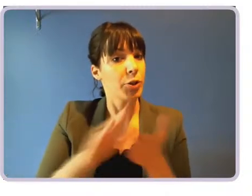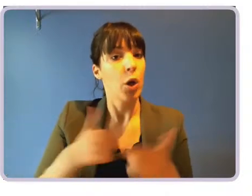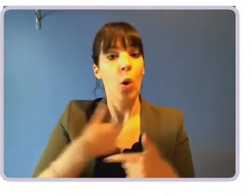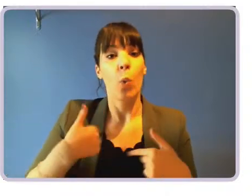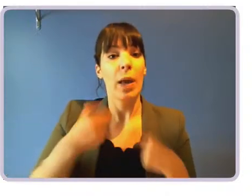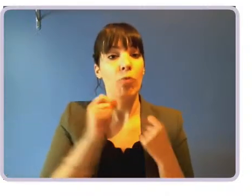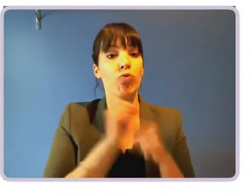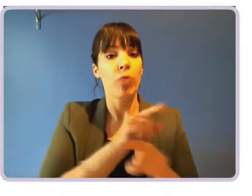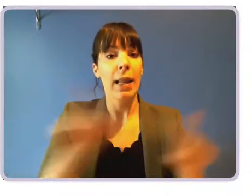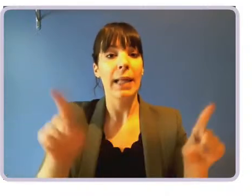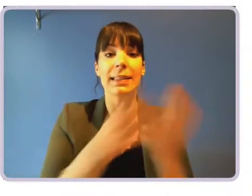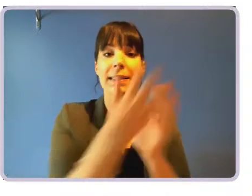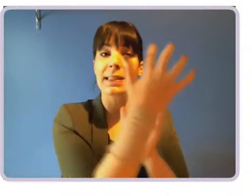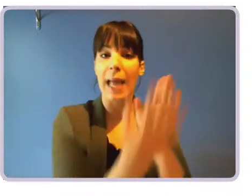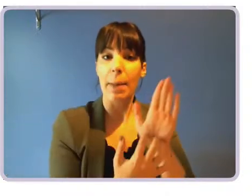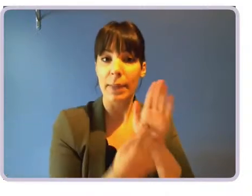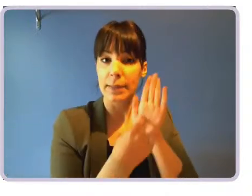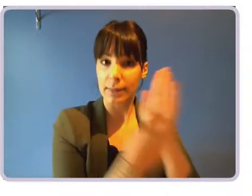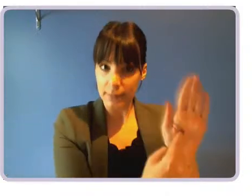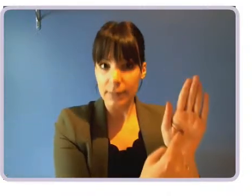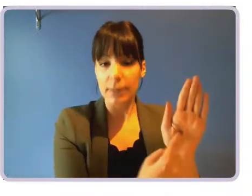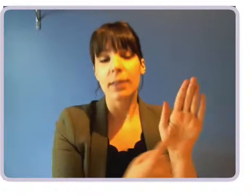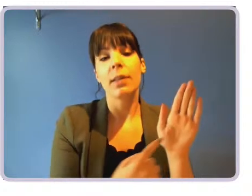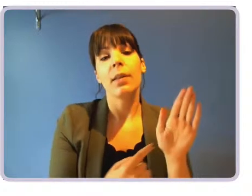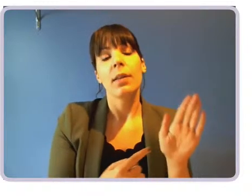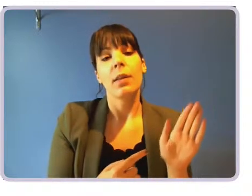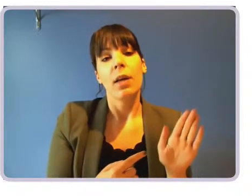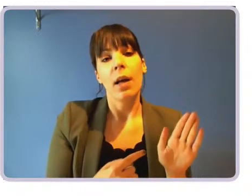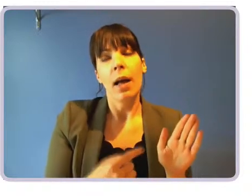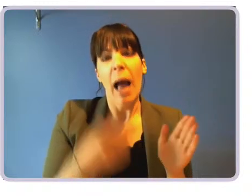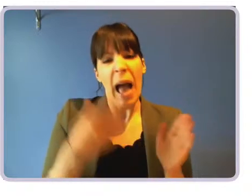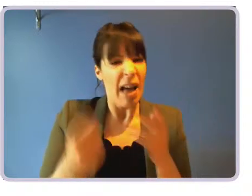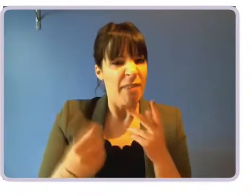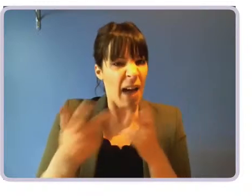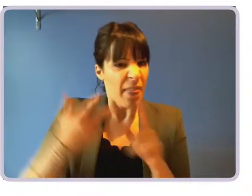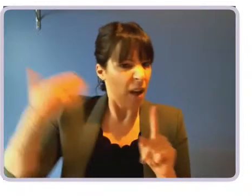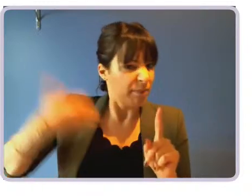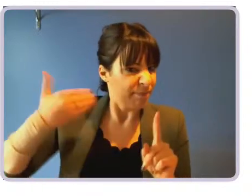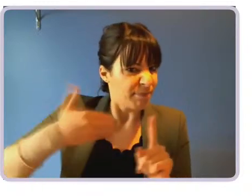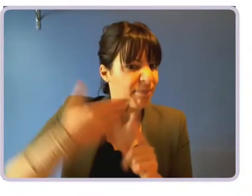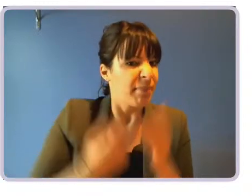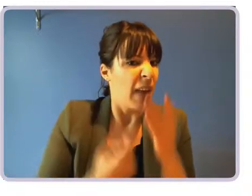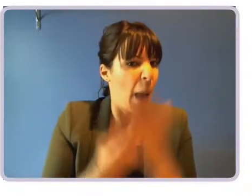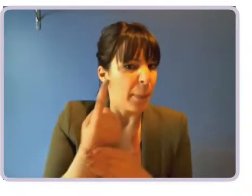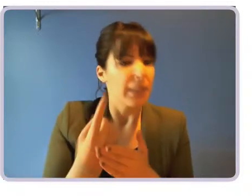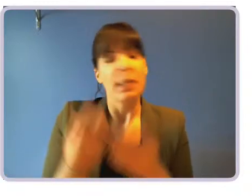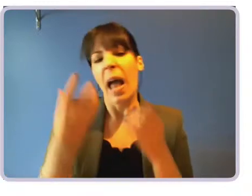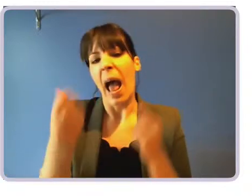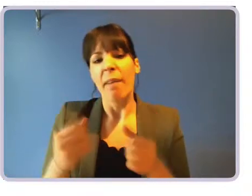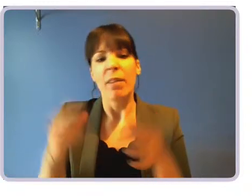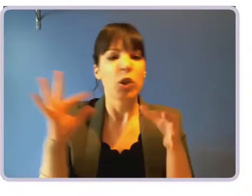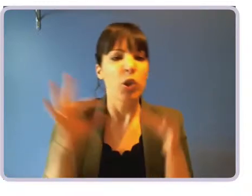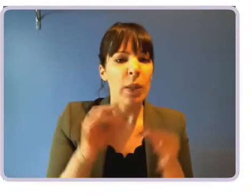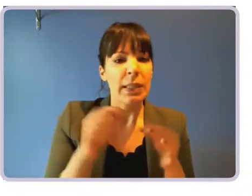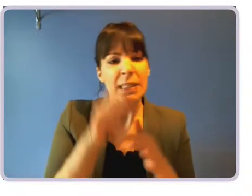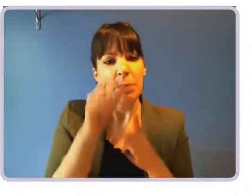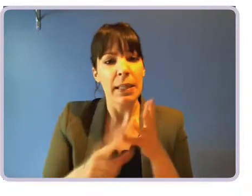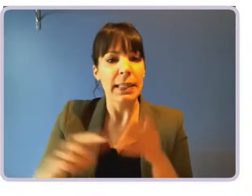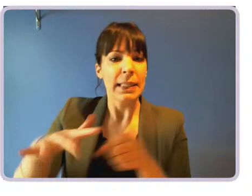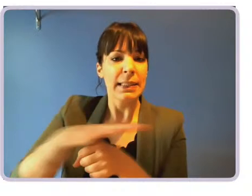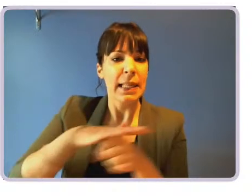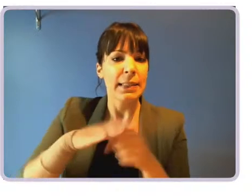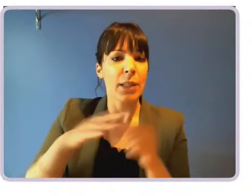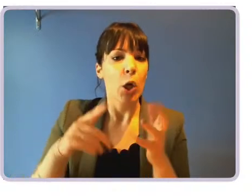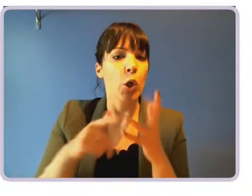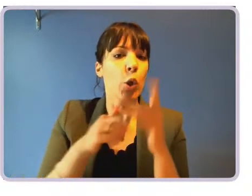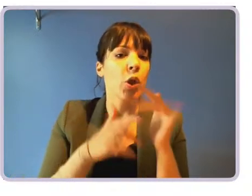to. There's a range of other things that happened. There was a joint disability sector union response and a